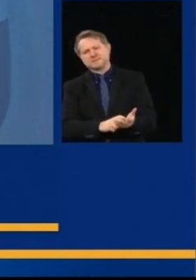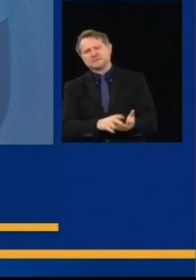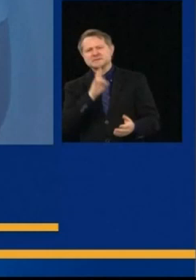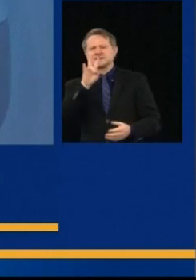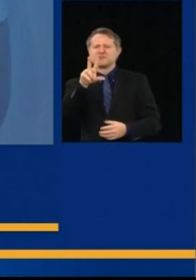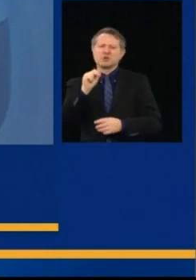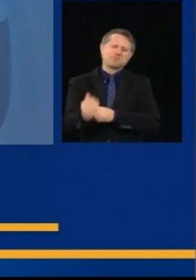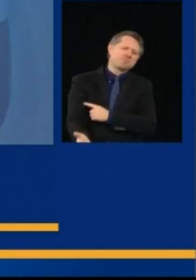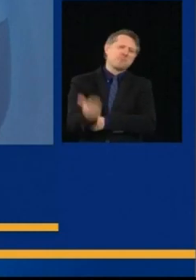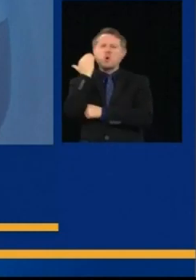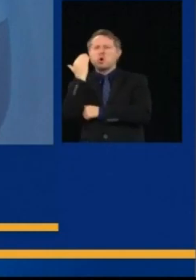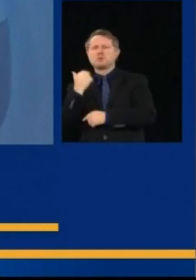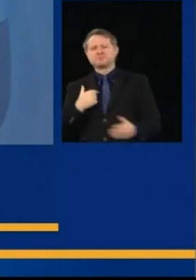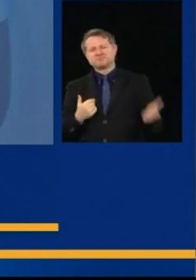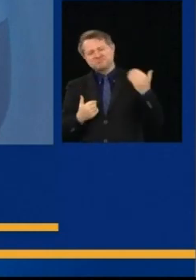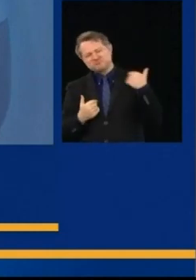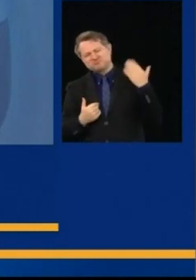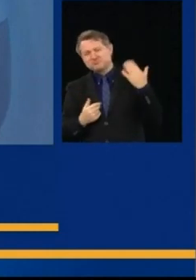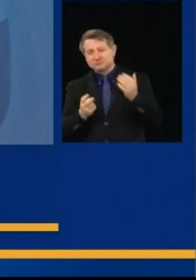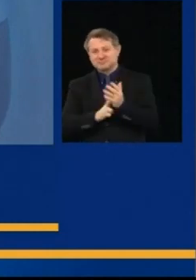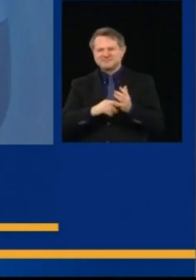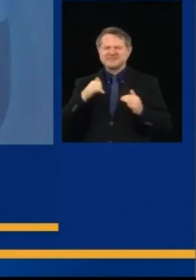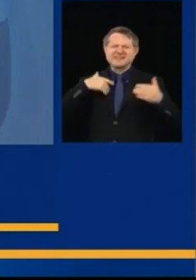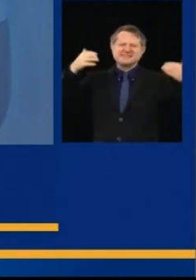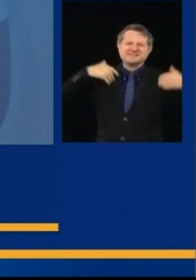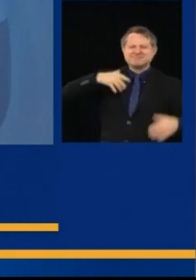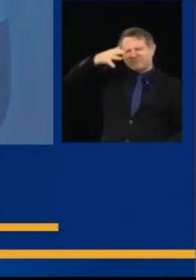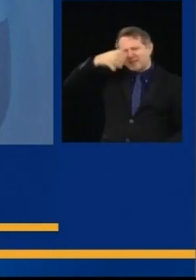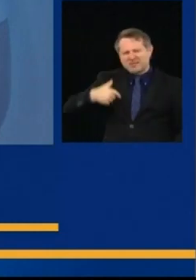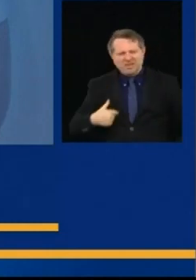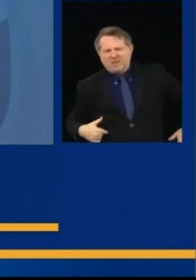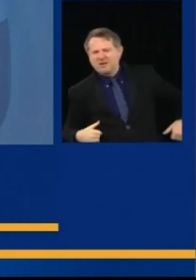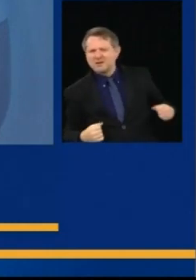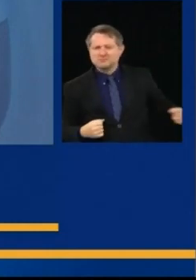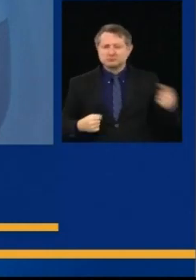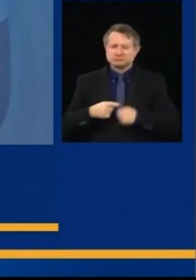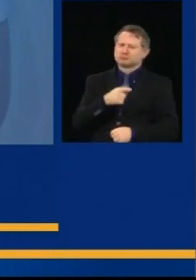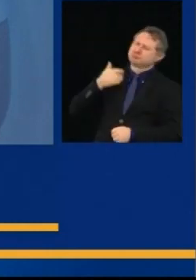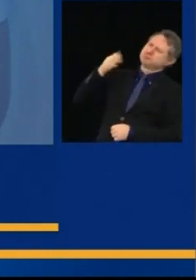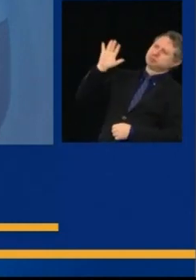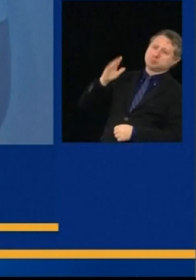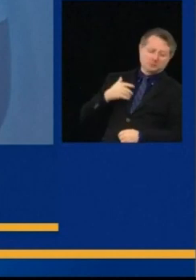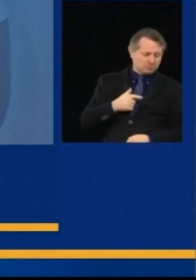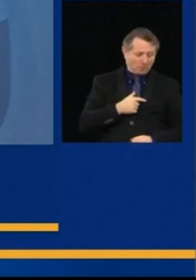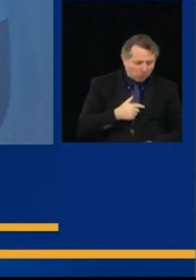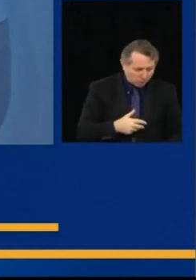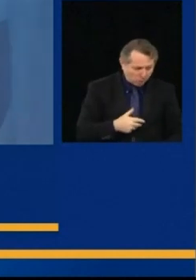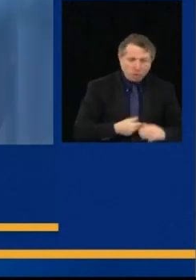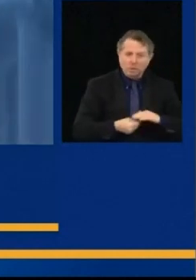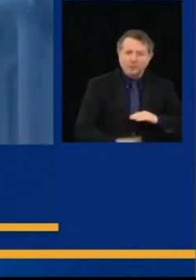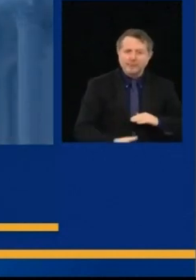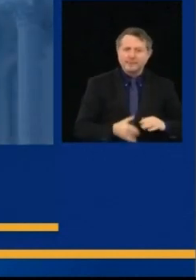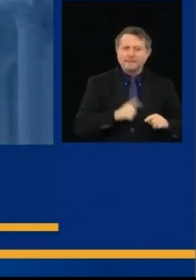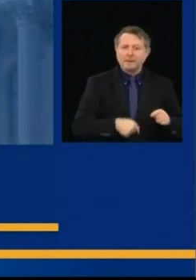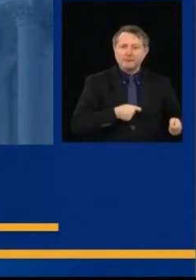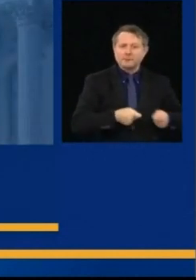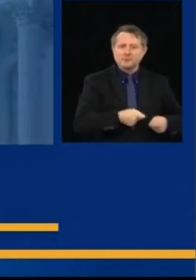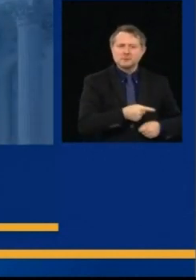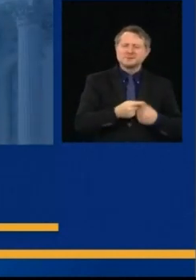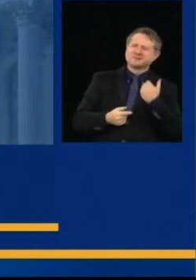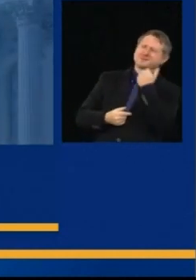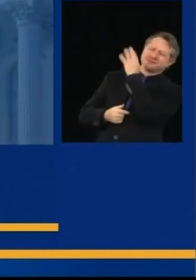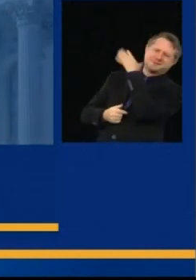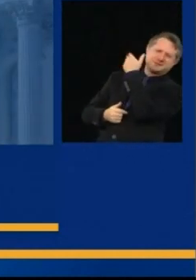to earth about any expectation of anything. But go to the website in the